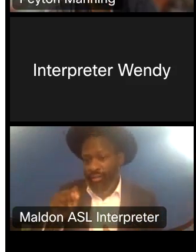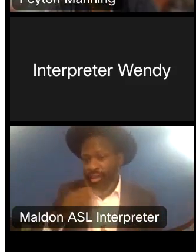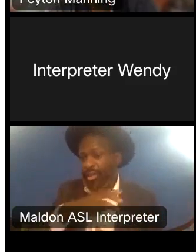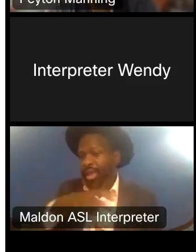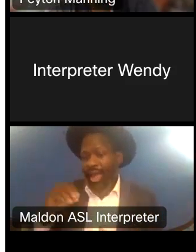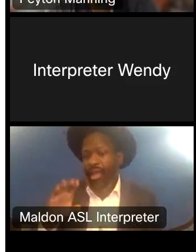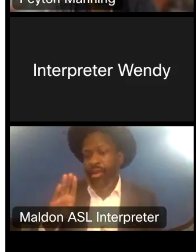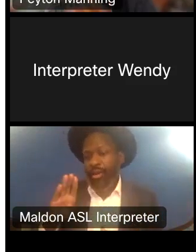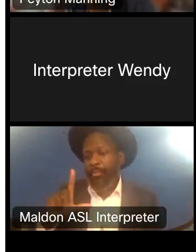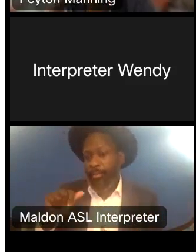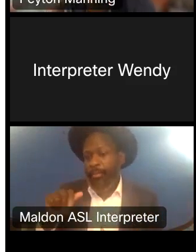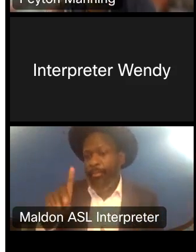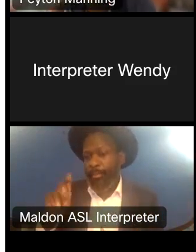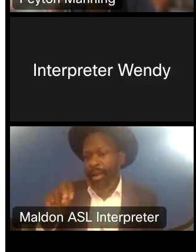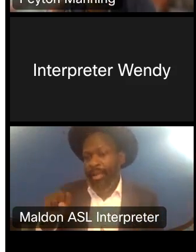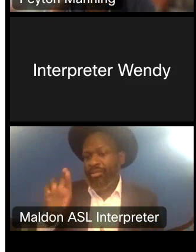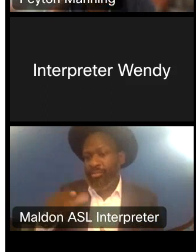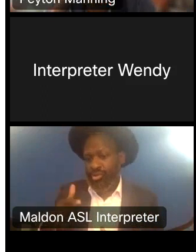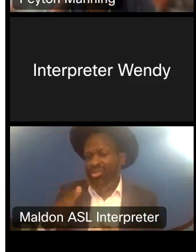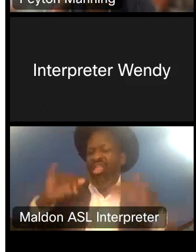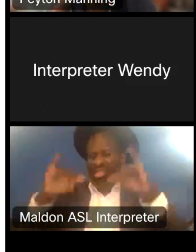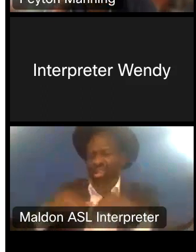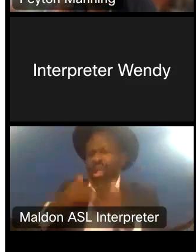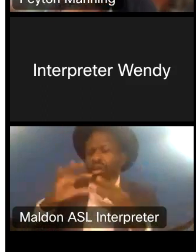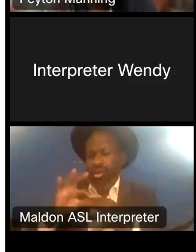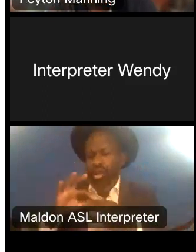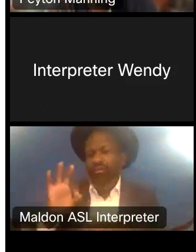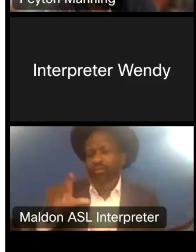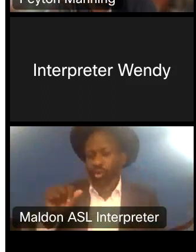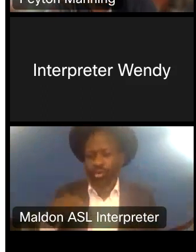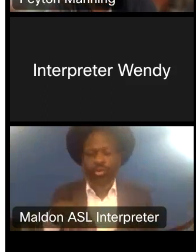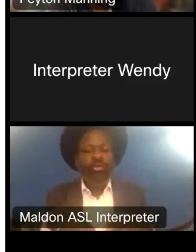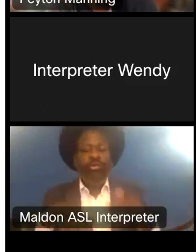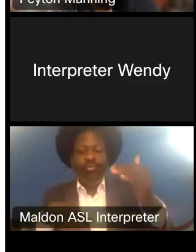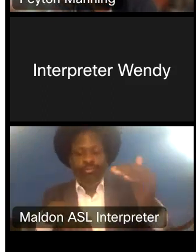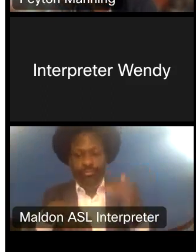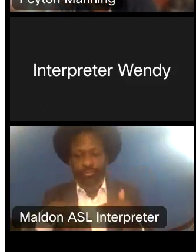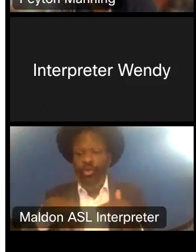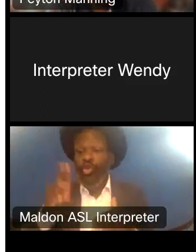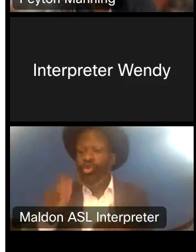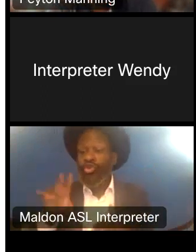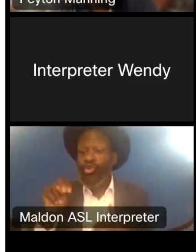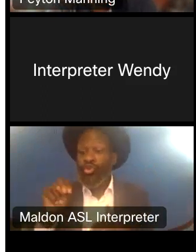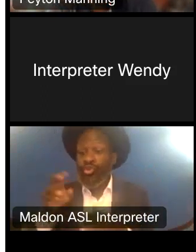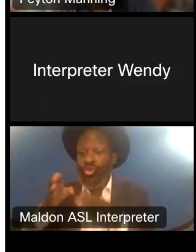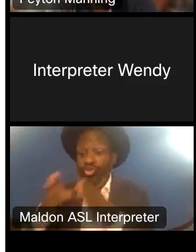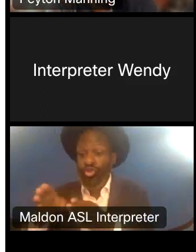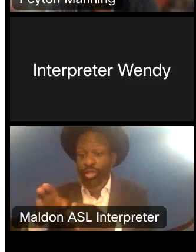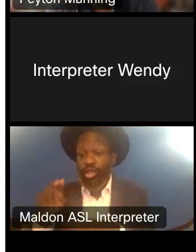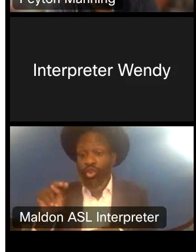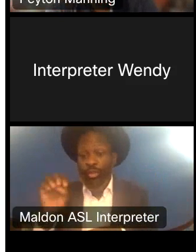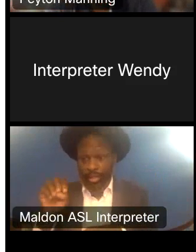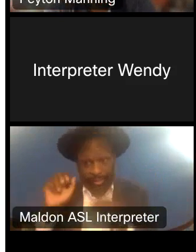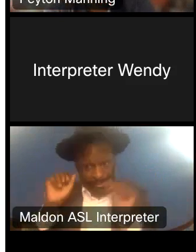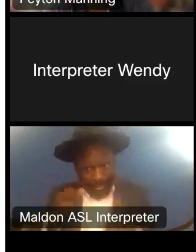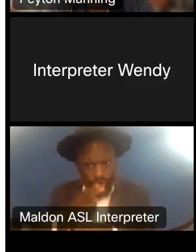Great, great, great. And then we have a question. Would it be possible to use the right-of-way at Union Street Northeast to build a ramp or